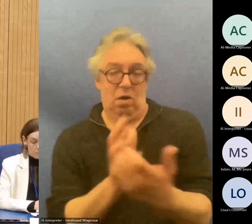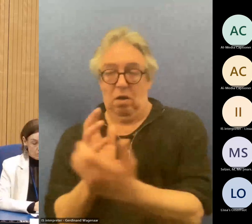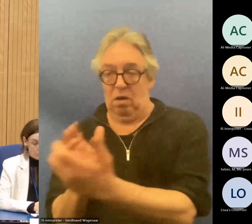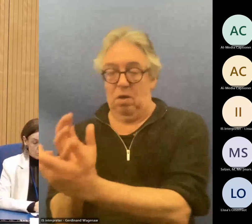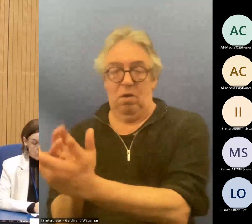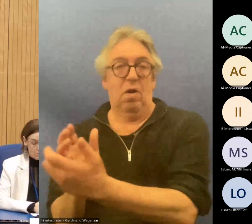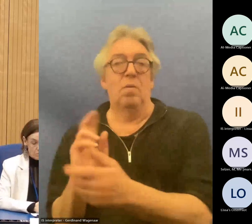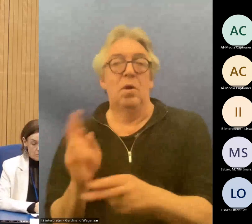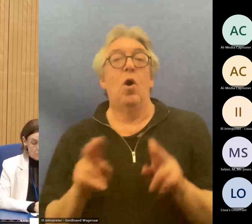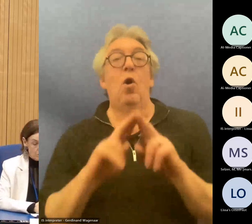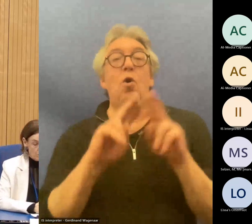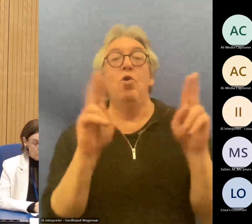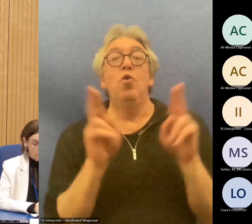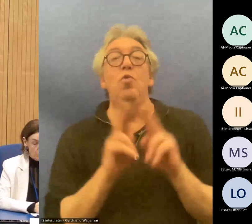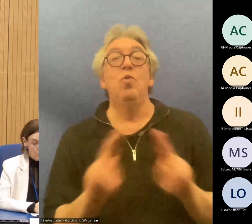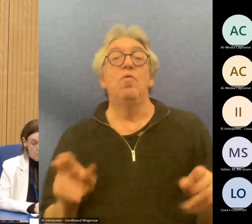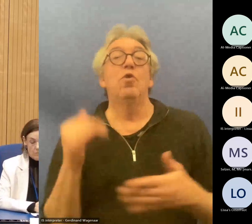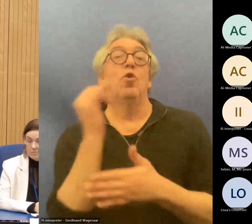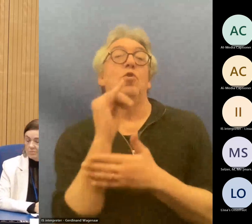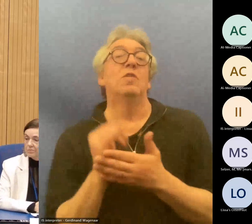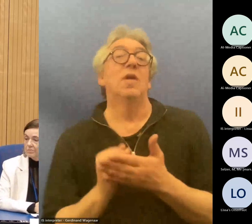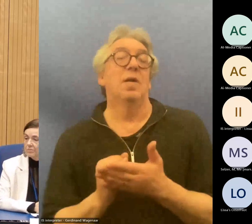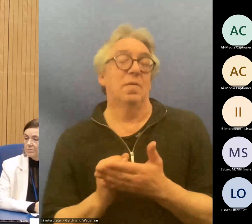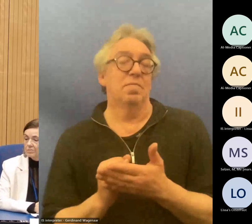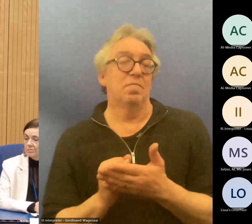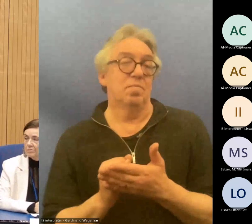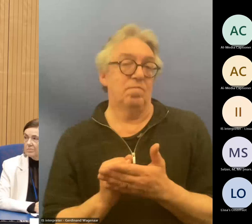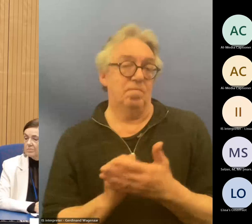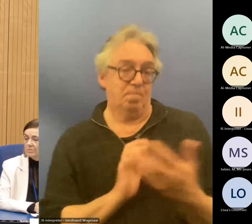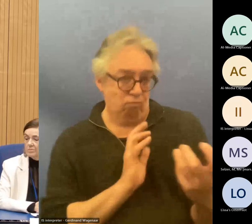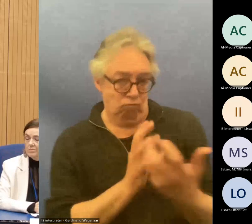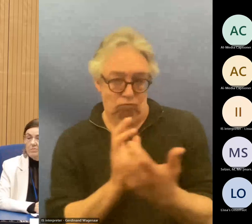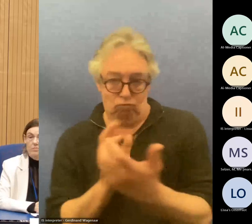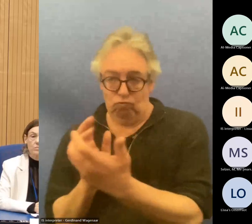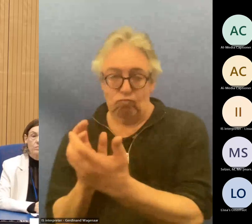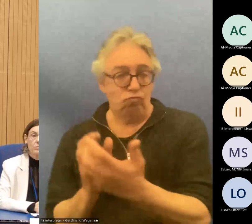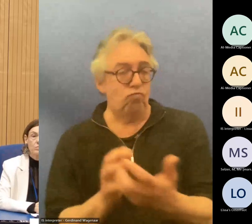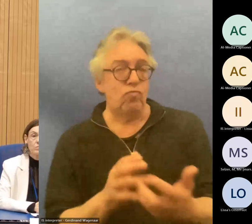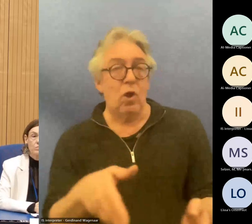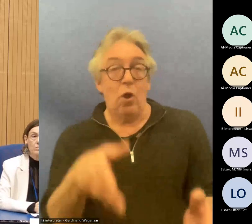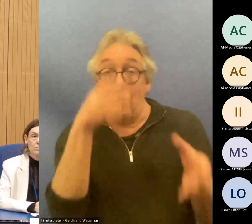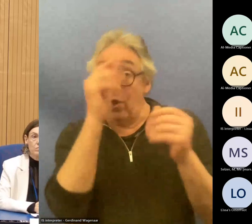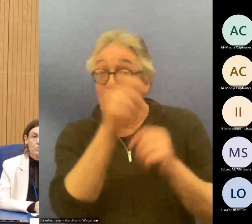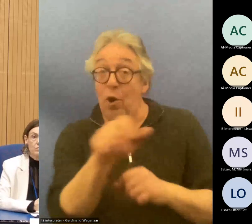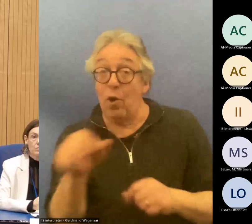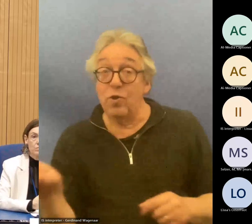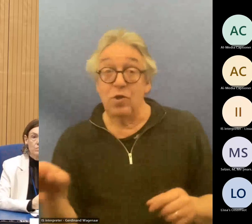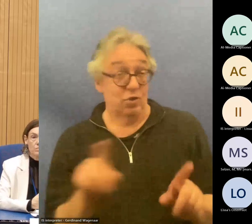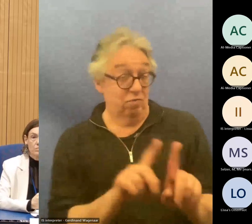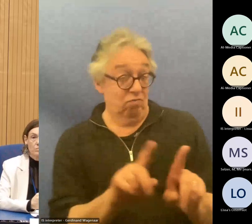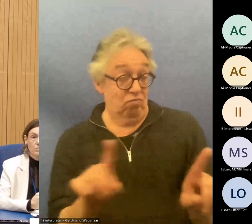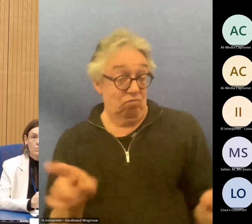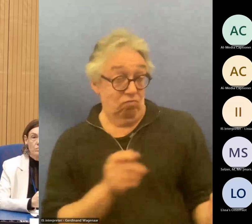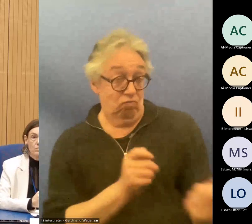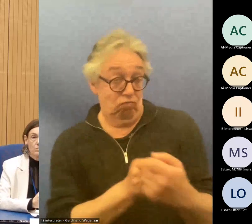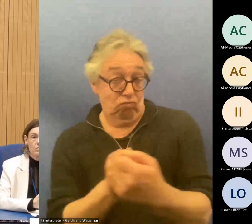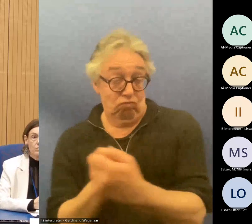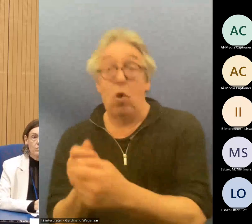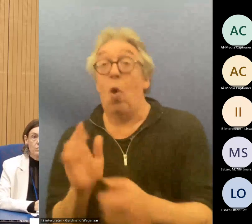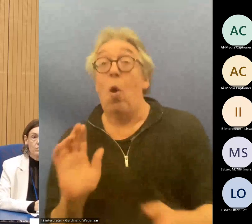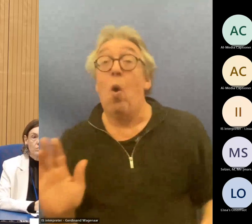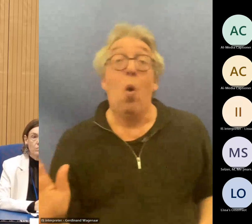for learning principles, which cater to the diverse needs of learners and enhance overall learning